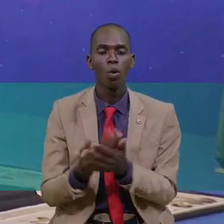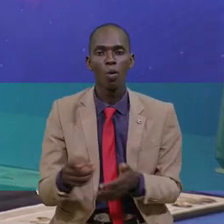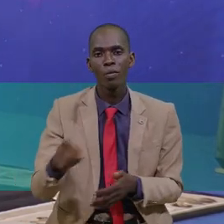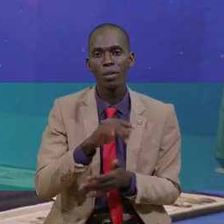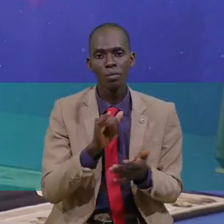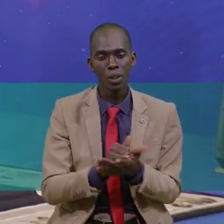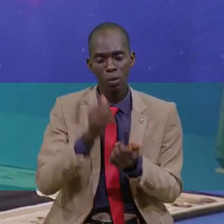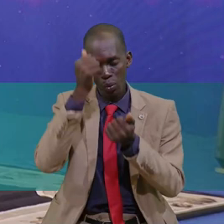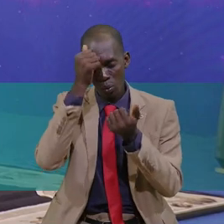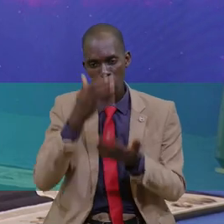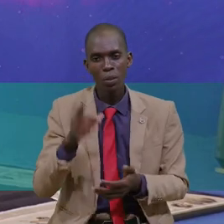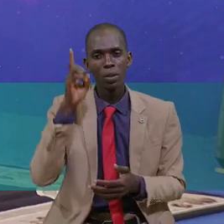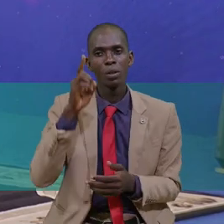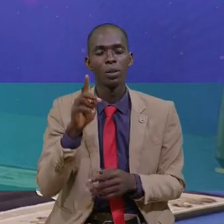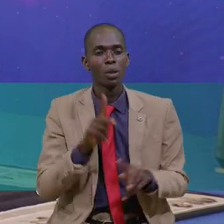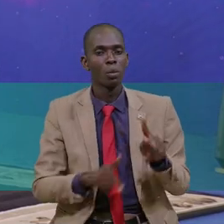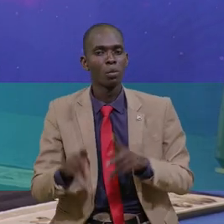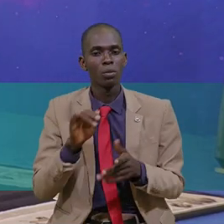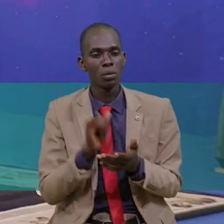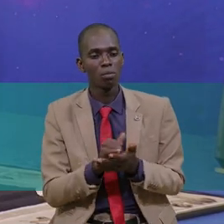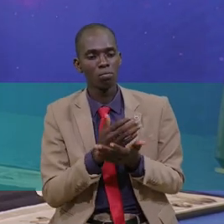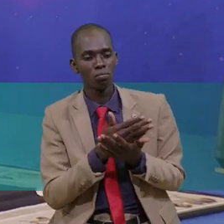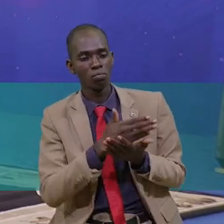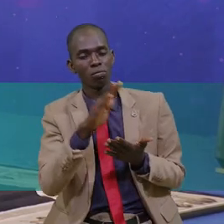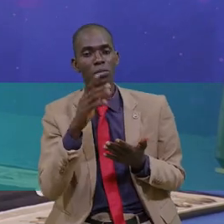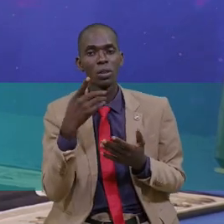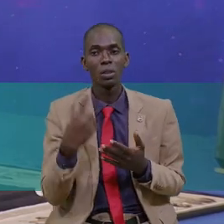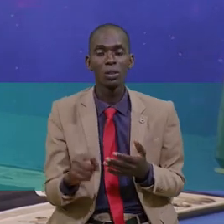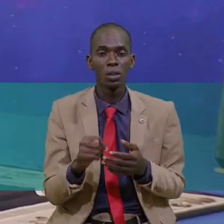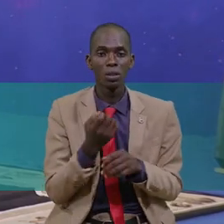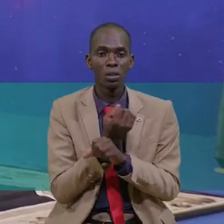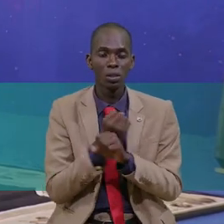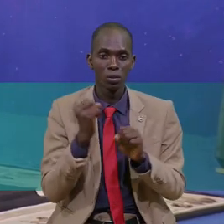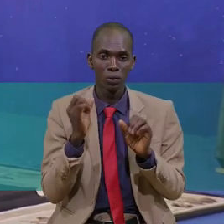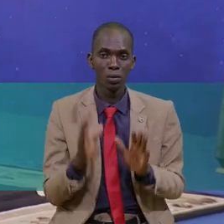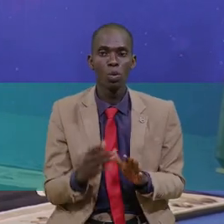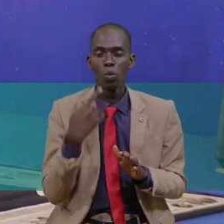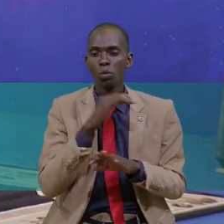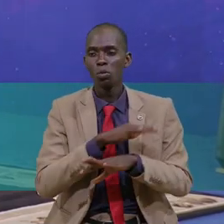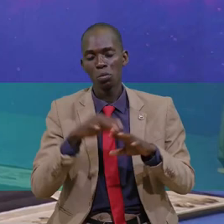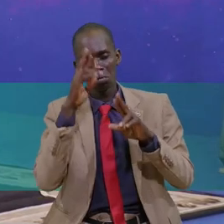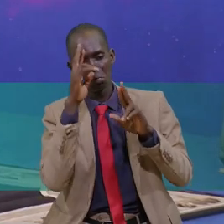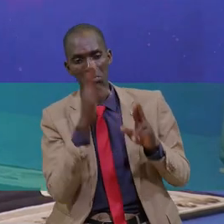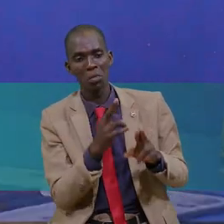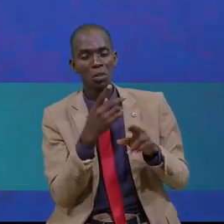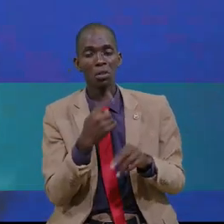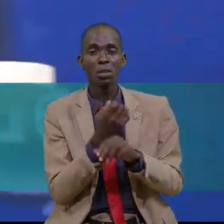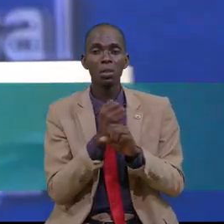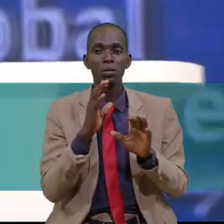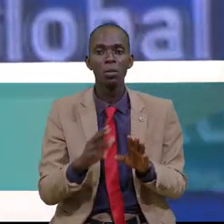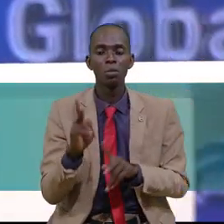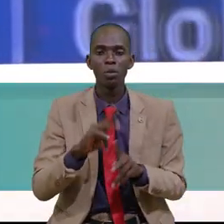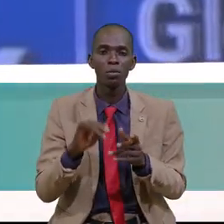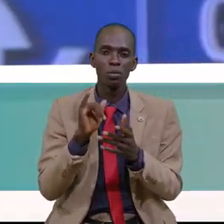obey him. Those who disregard the Savior, no, they don't have eternal salvation. And those who